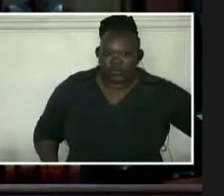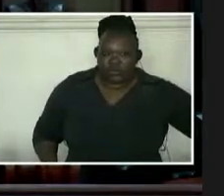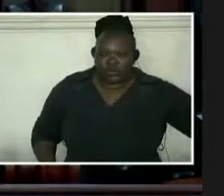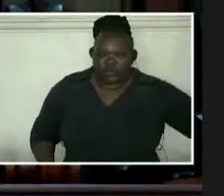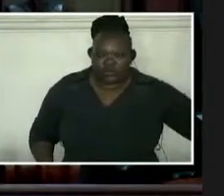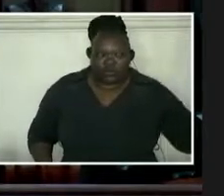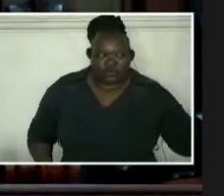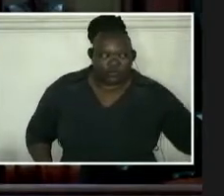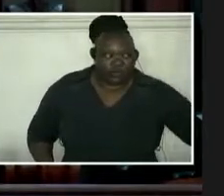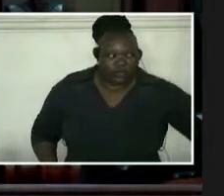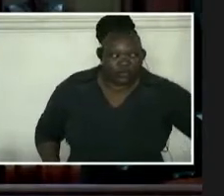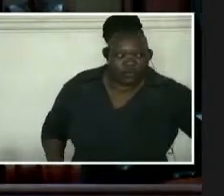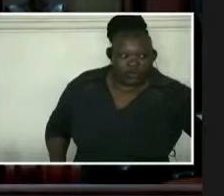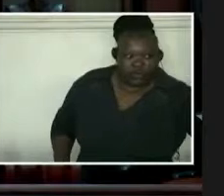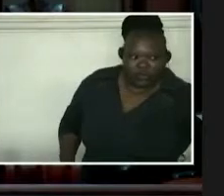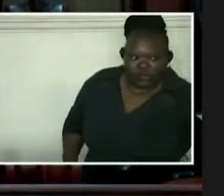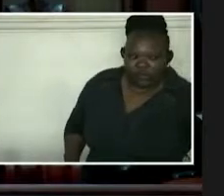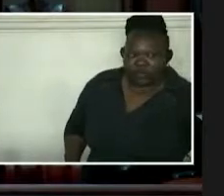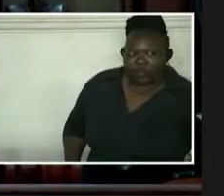of this legislature